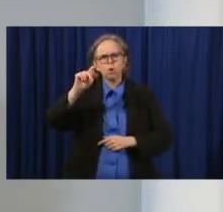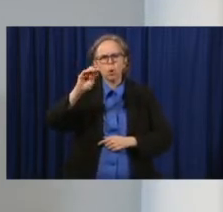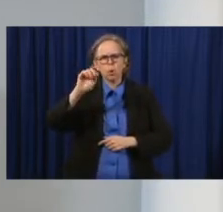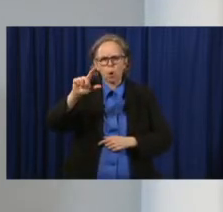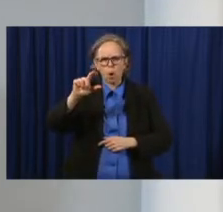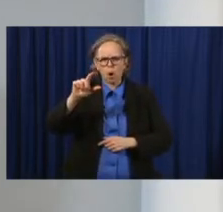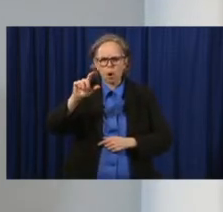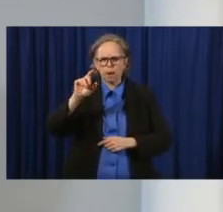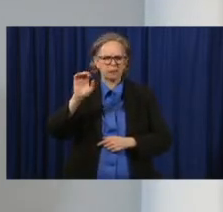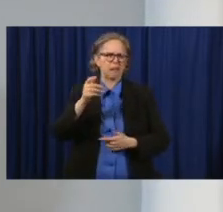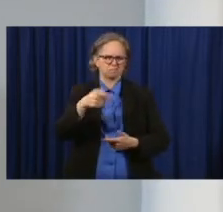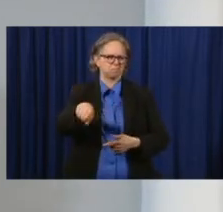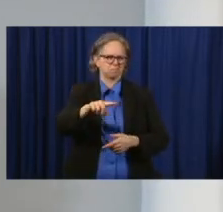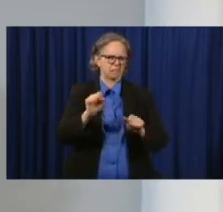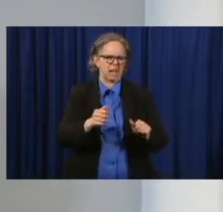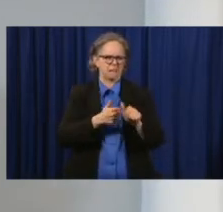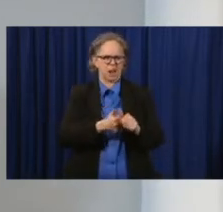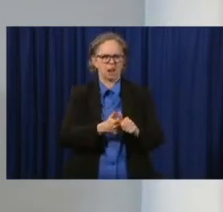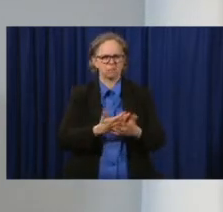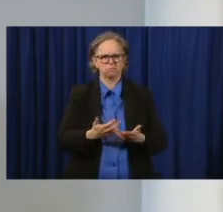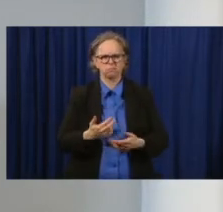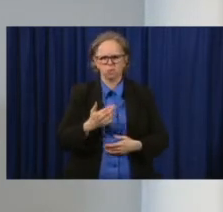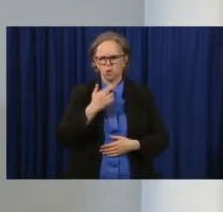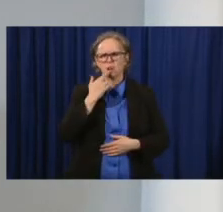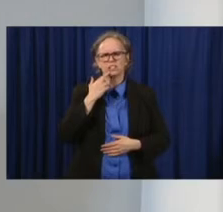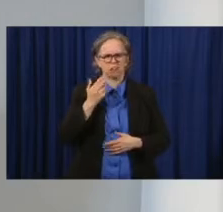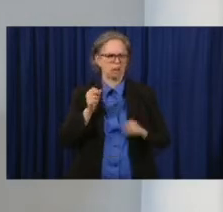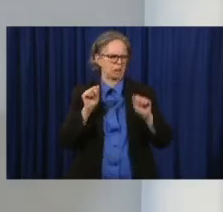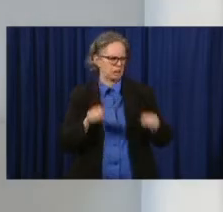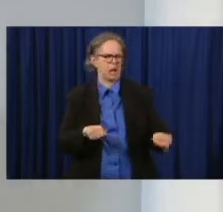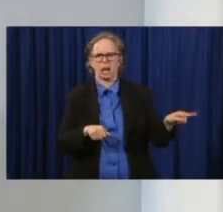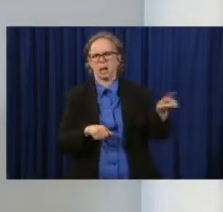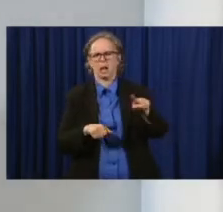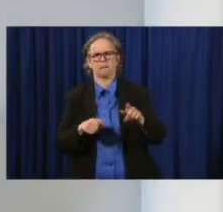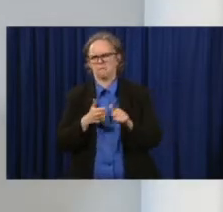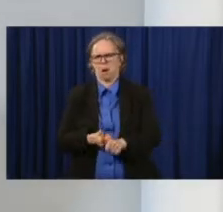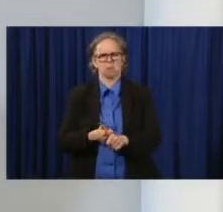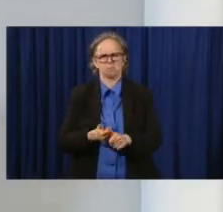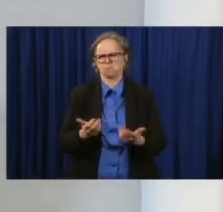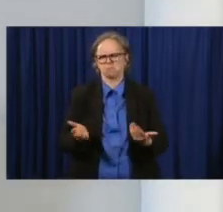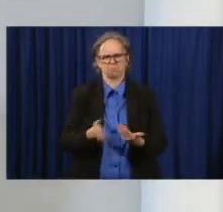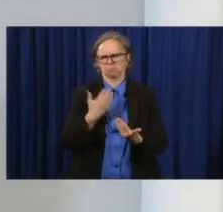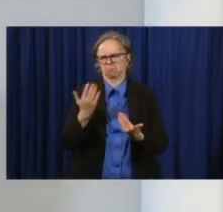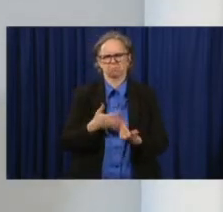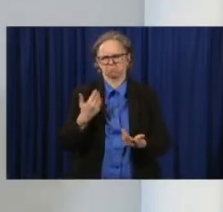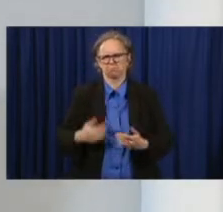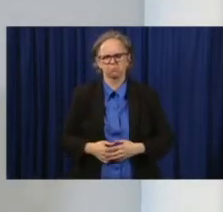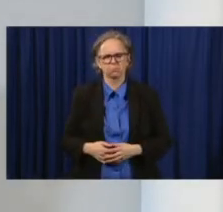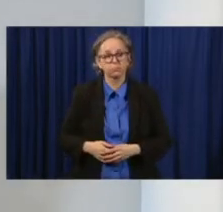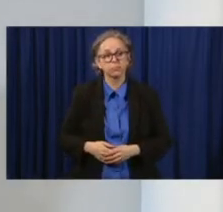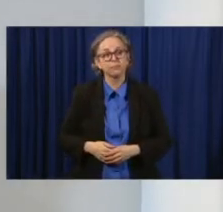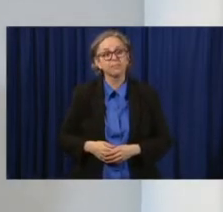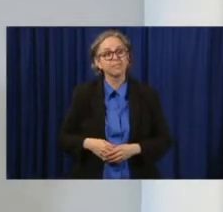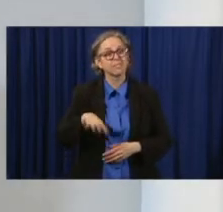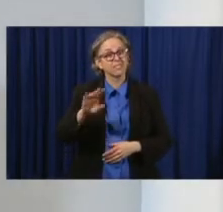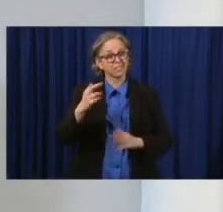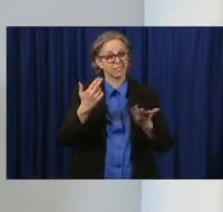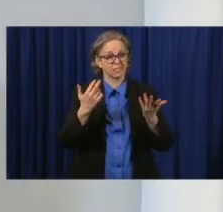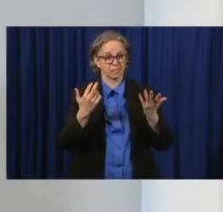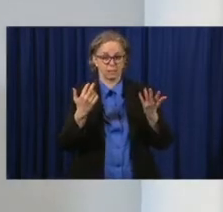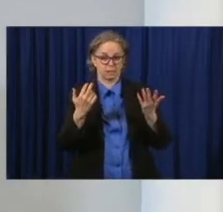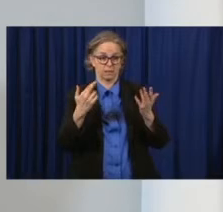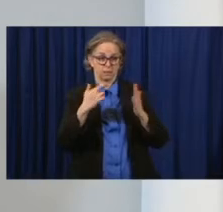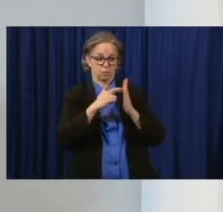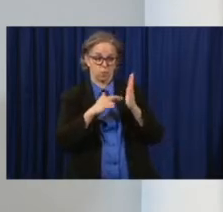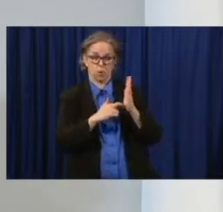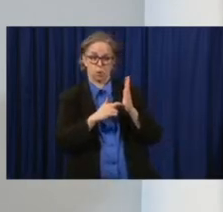could comply with. They tested them with all different types of owners. These rules must be followed, not for our